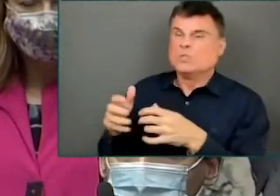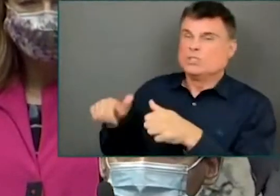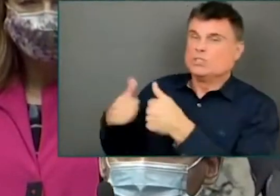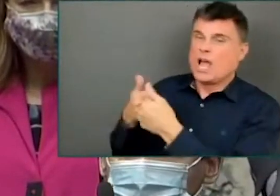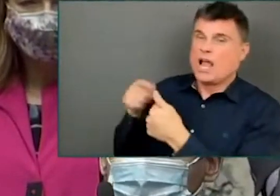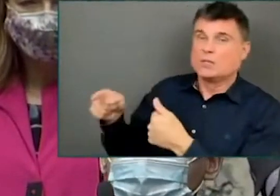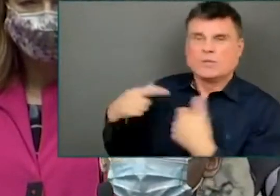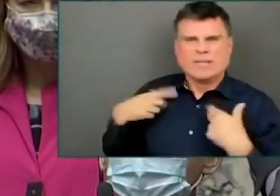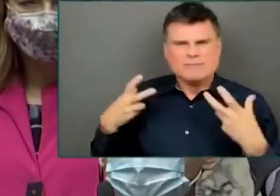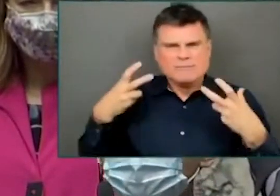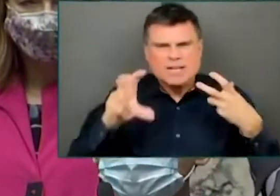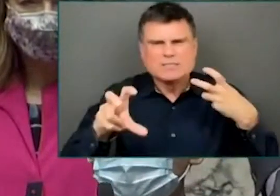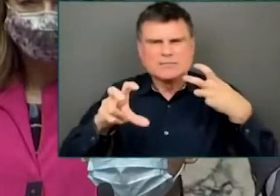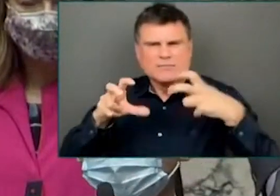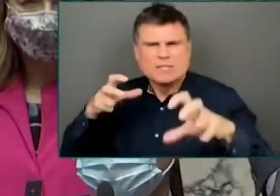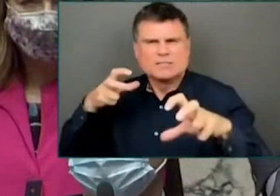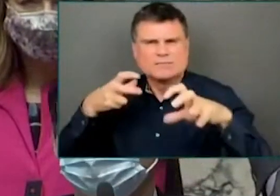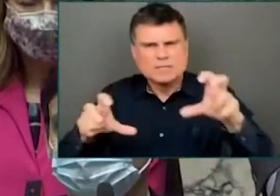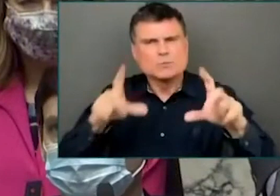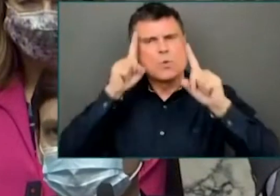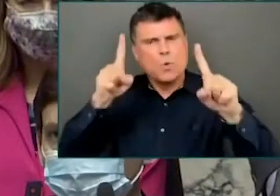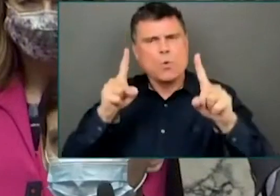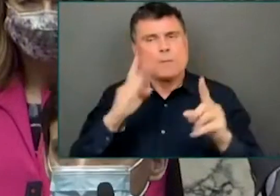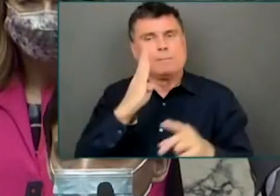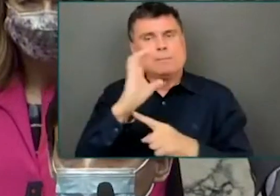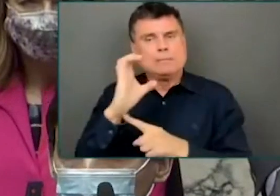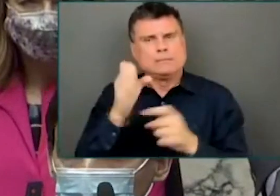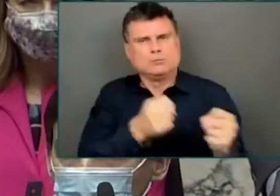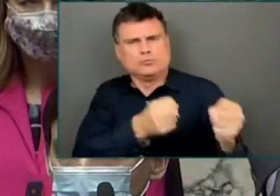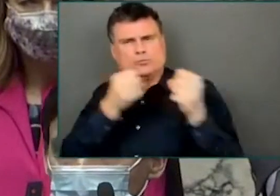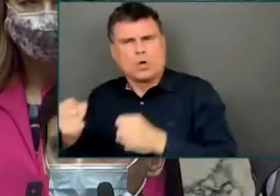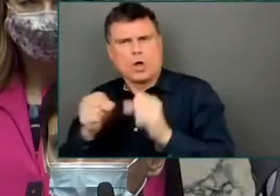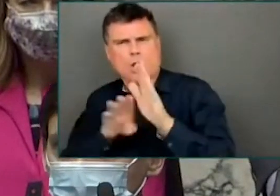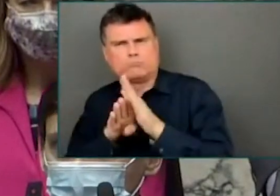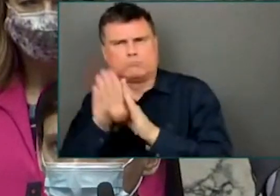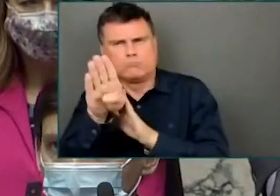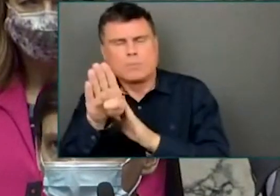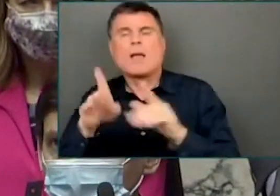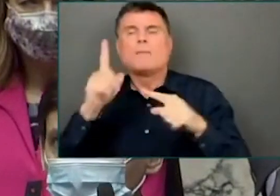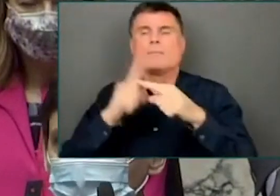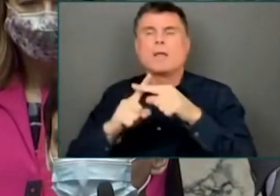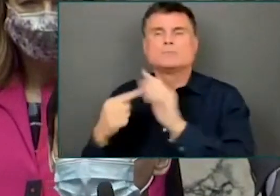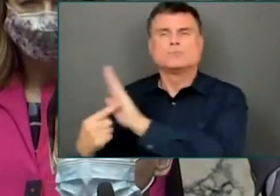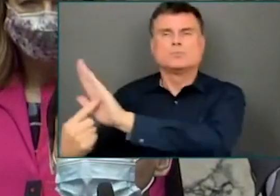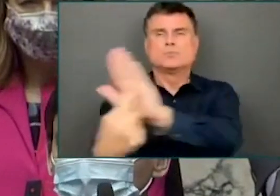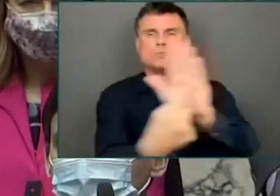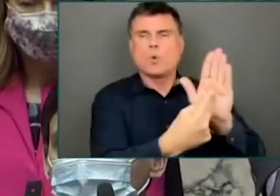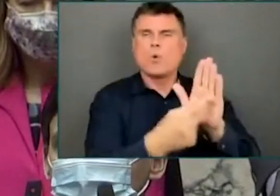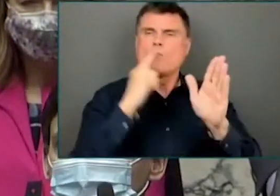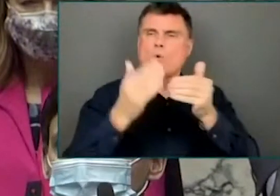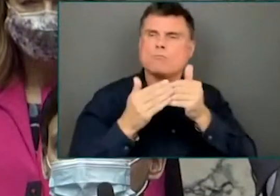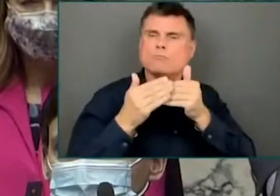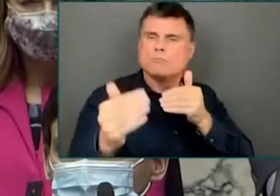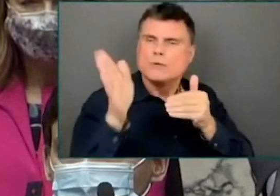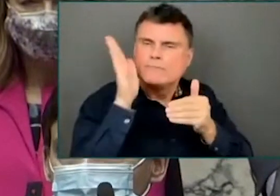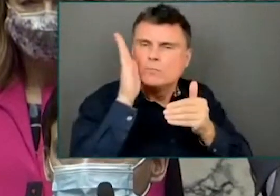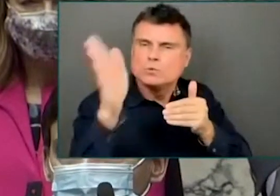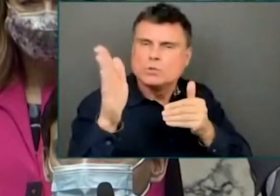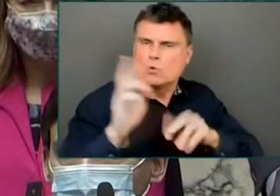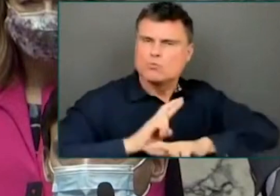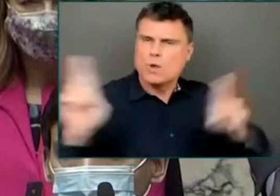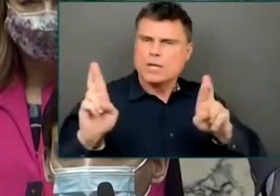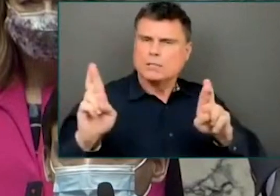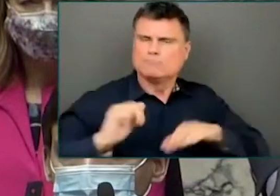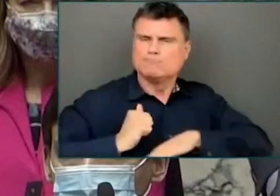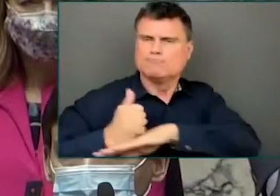delivers action today with a plan for tomorrow, a plan that responds to the difficult days we find ourselves in. We